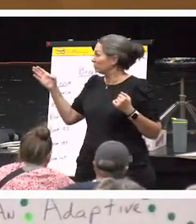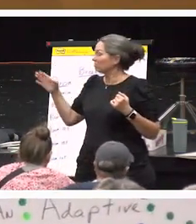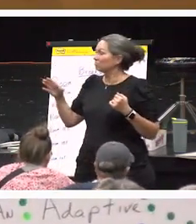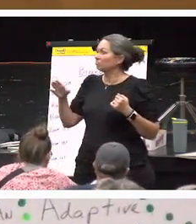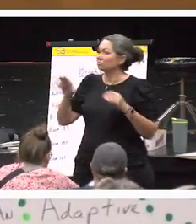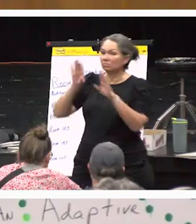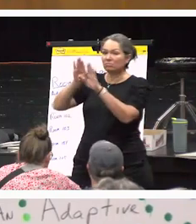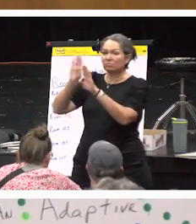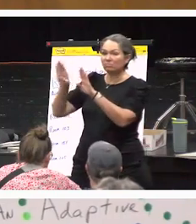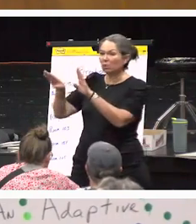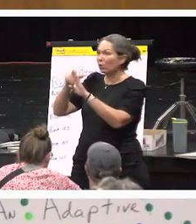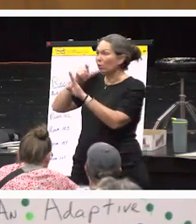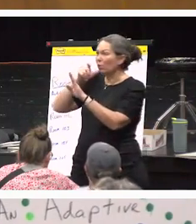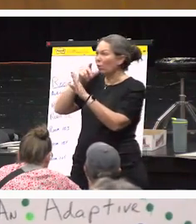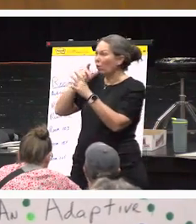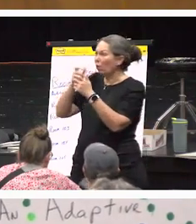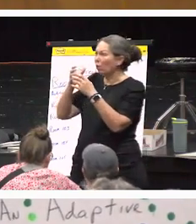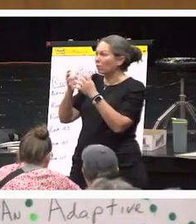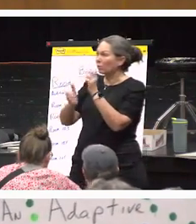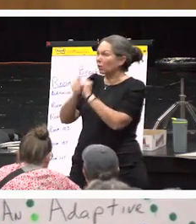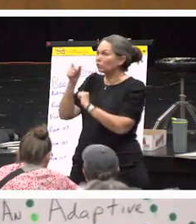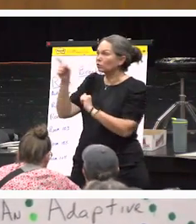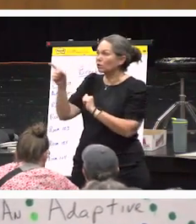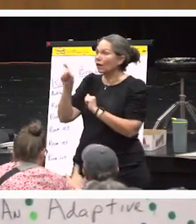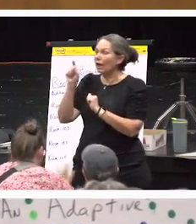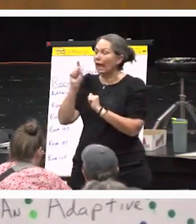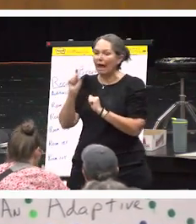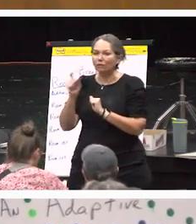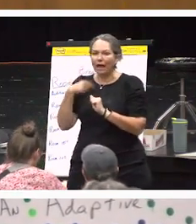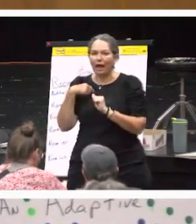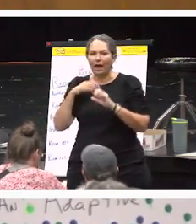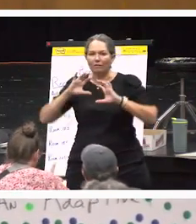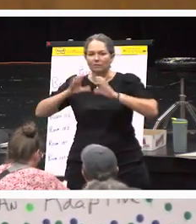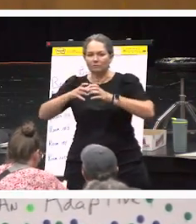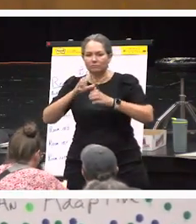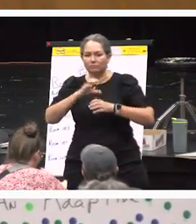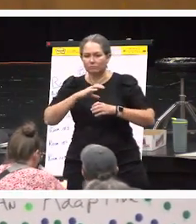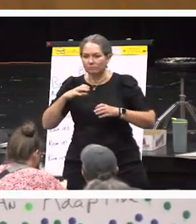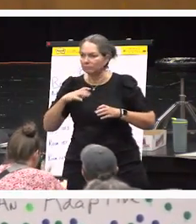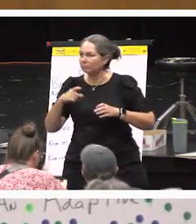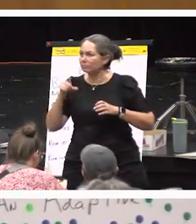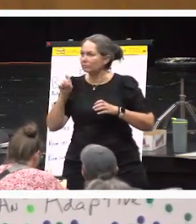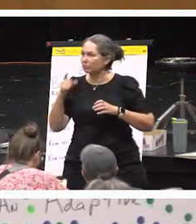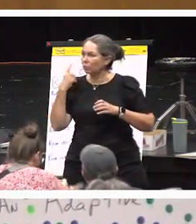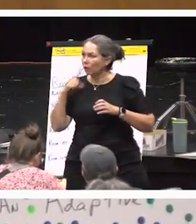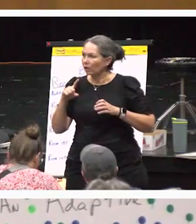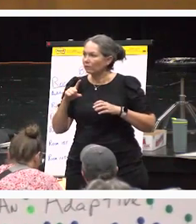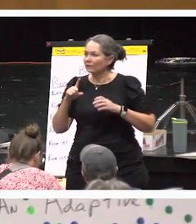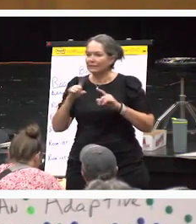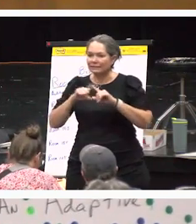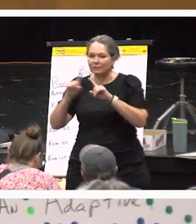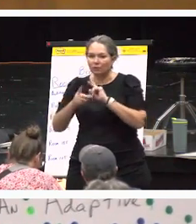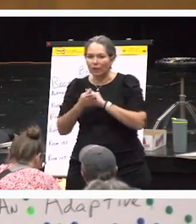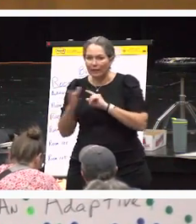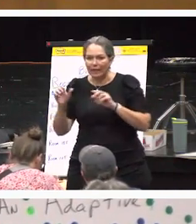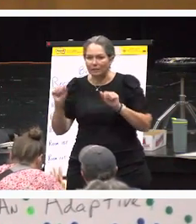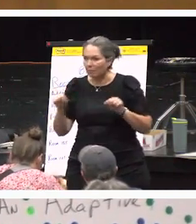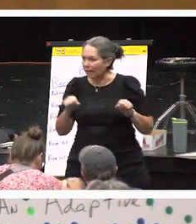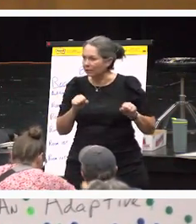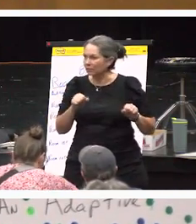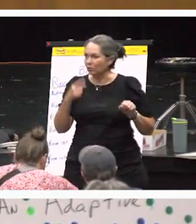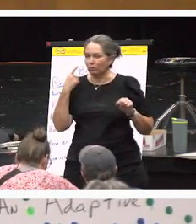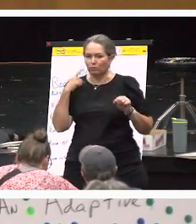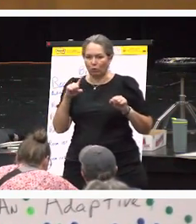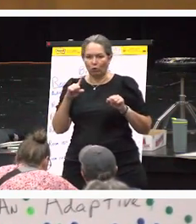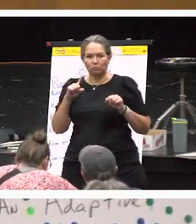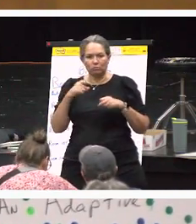a regional commission should be convened to plan for flood prevention and do all the different things that are possible to ameliorate